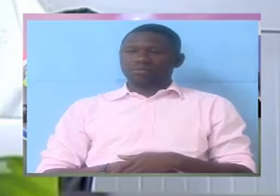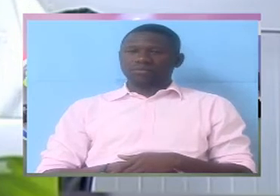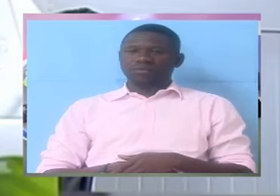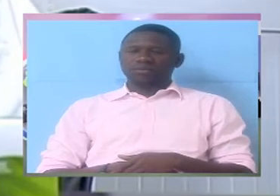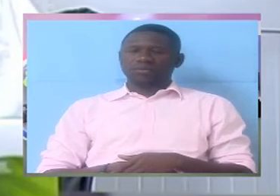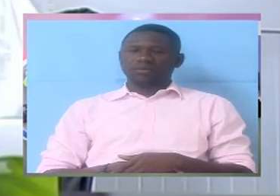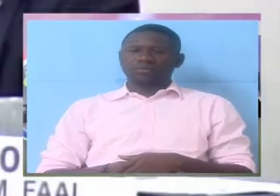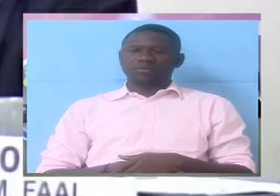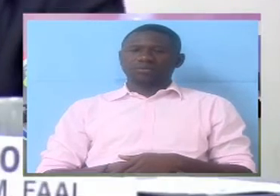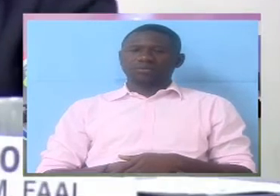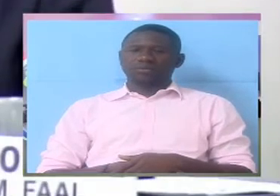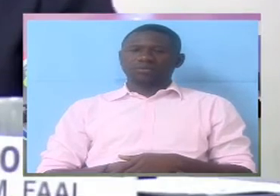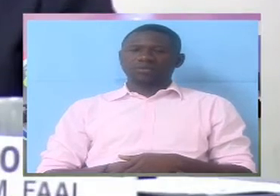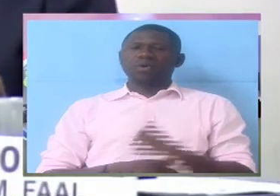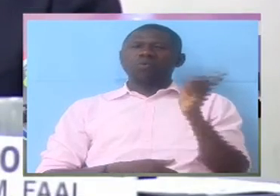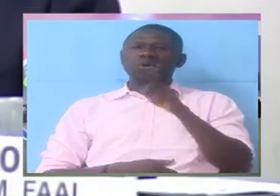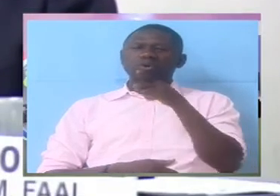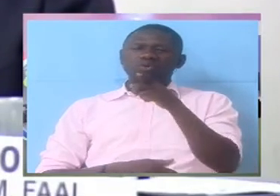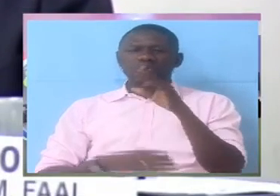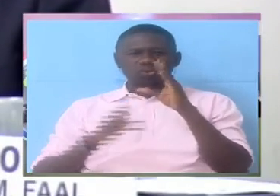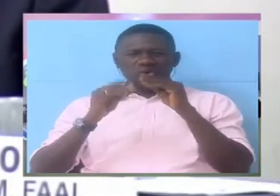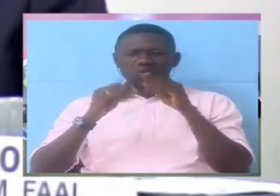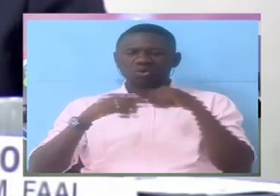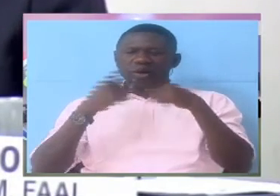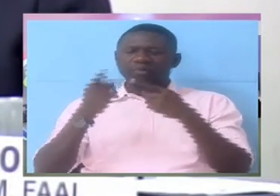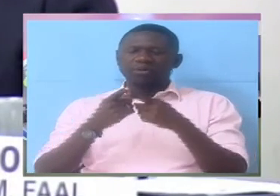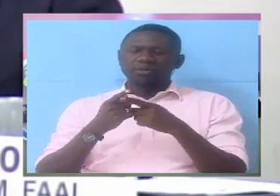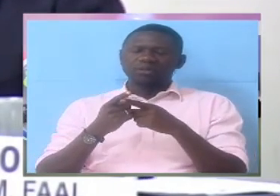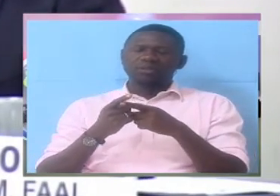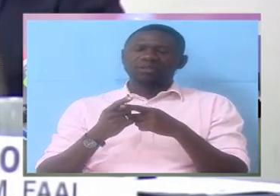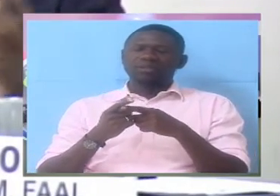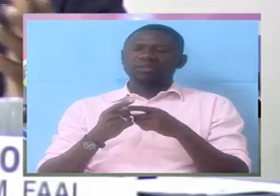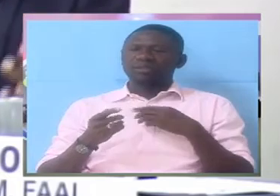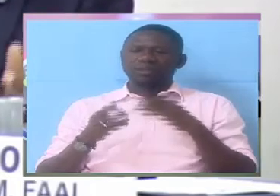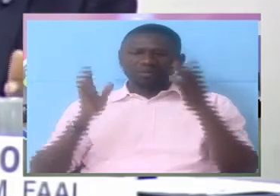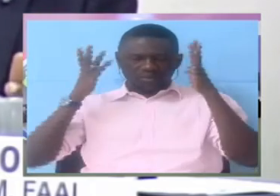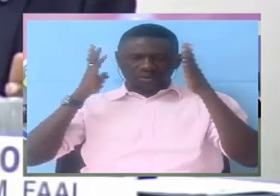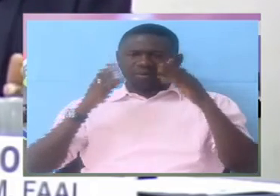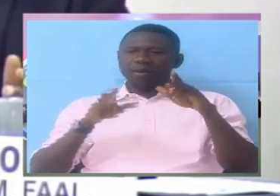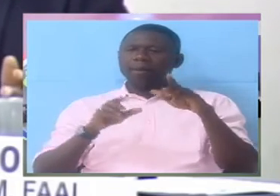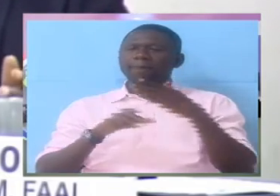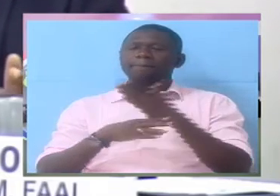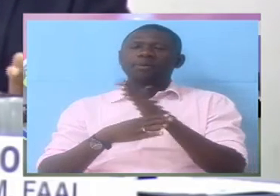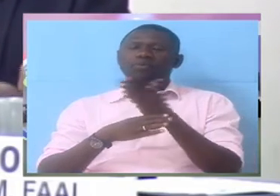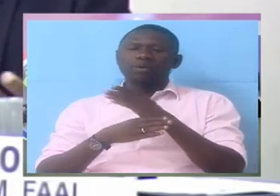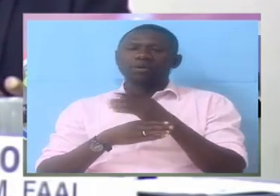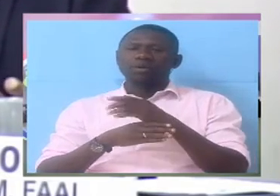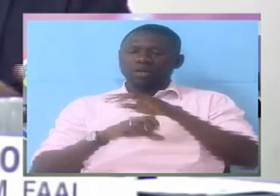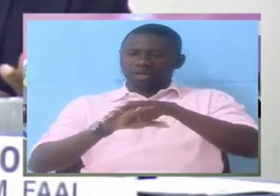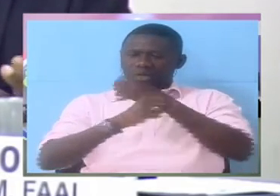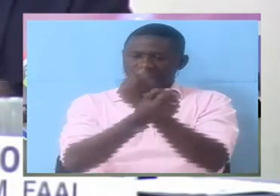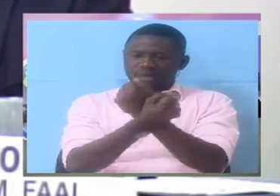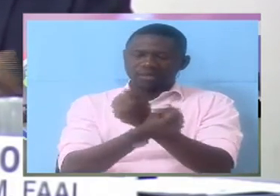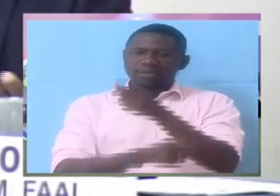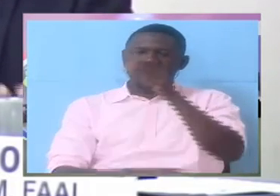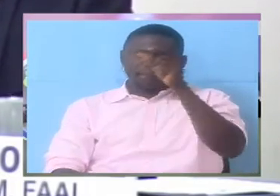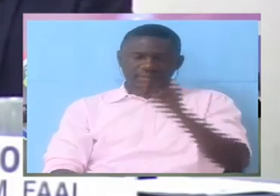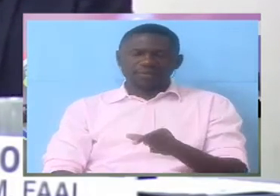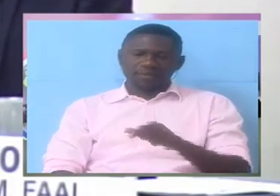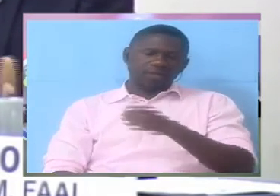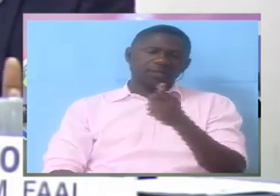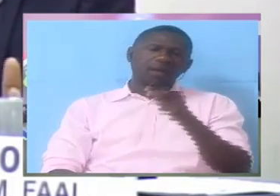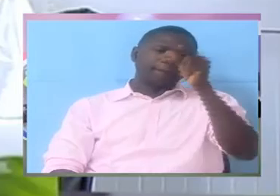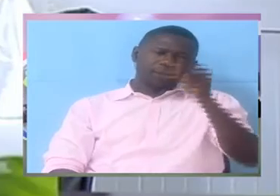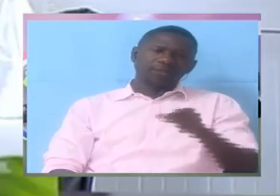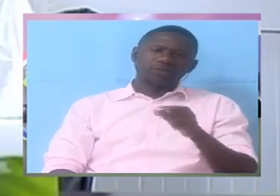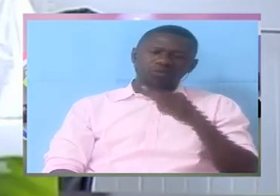And he was not. What you're talking about is a melee ensuing between an arresting officer and a person suspected of a crime. That